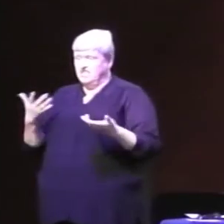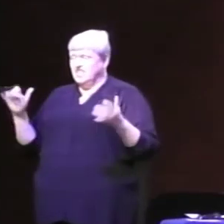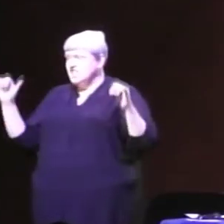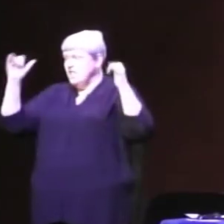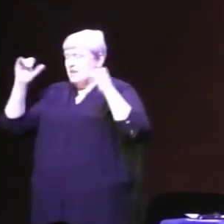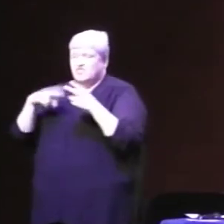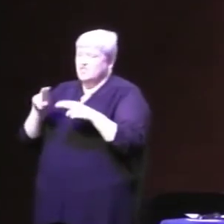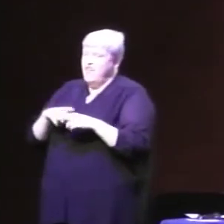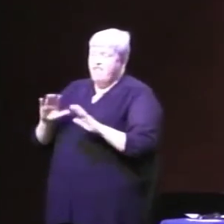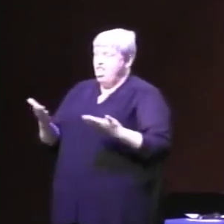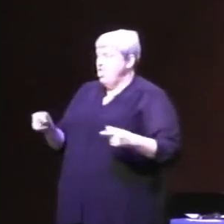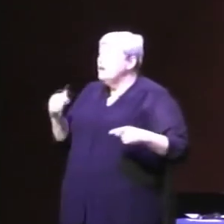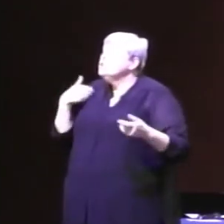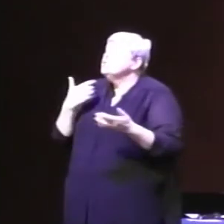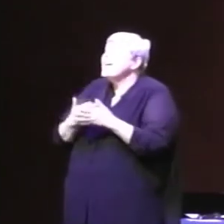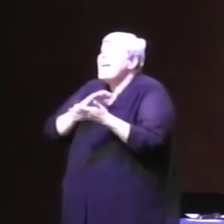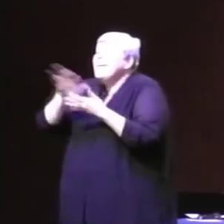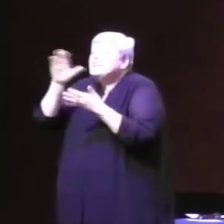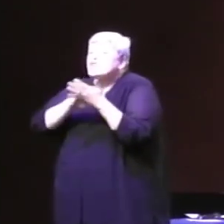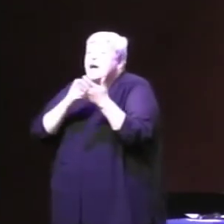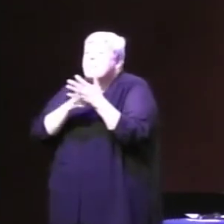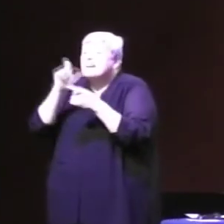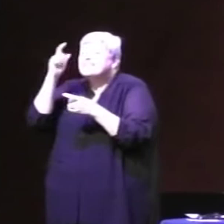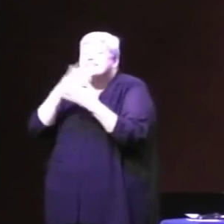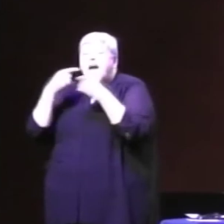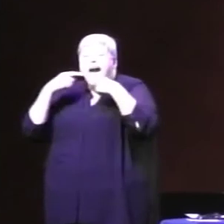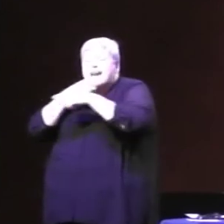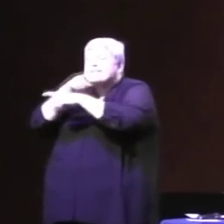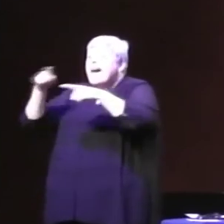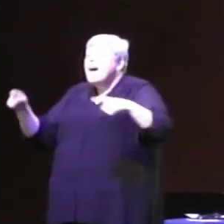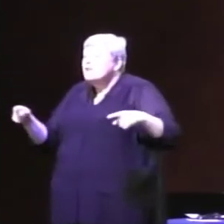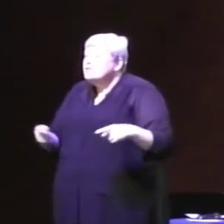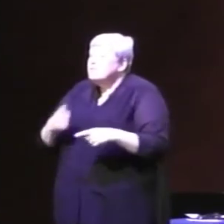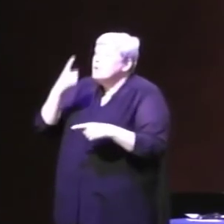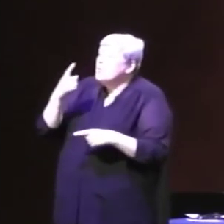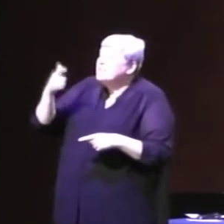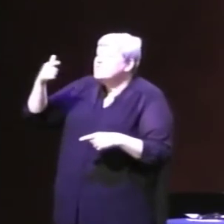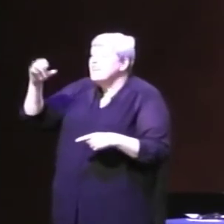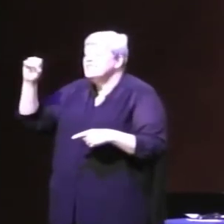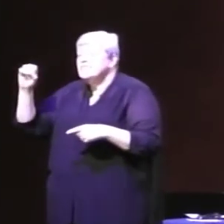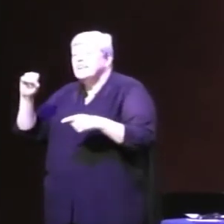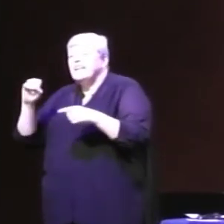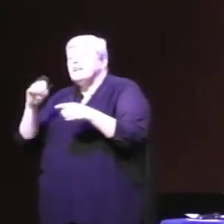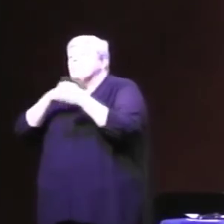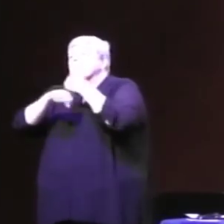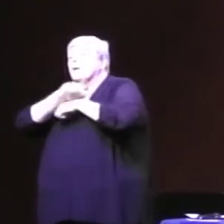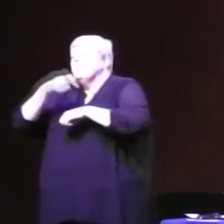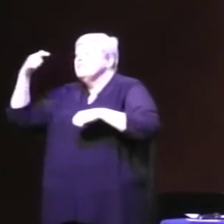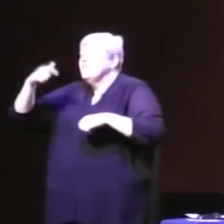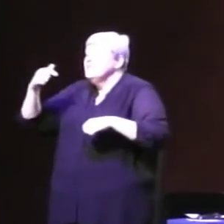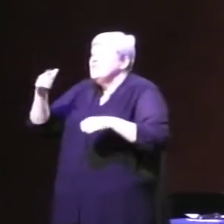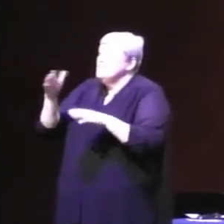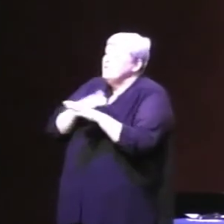staff did, HMRC announced a cut from 170 to just 17 offices by 2026.